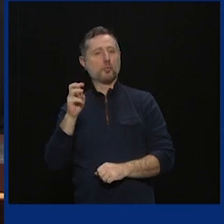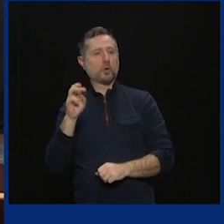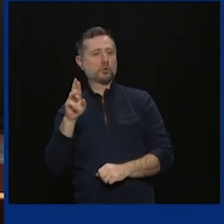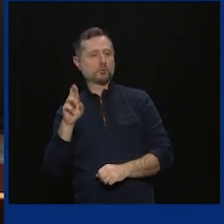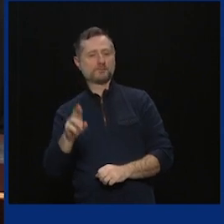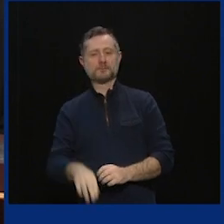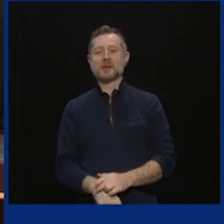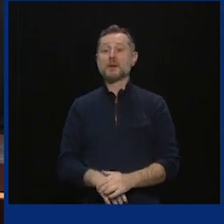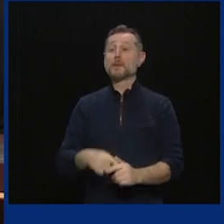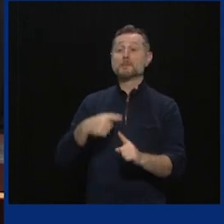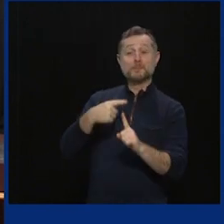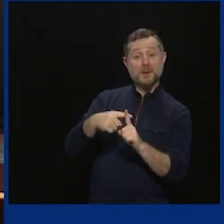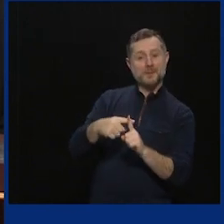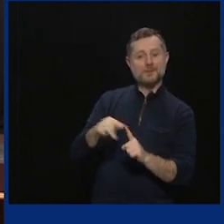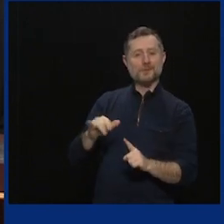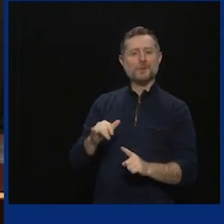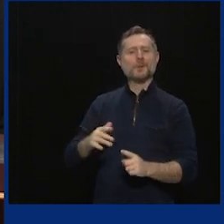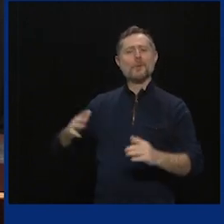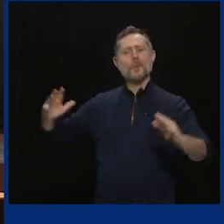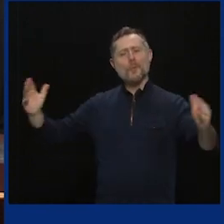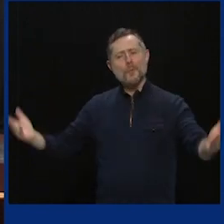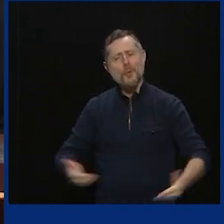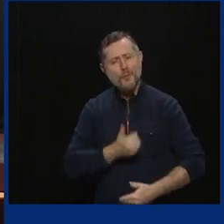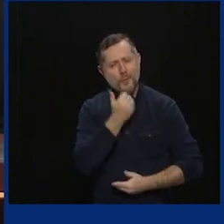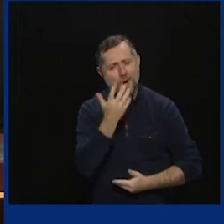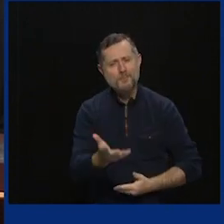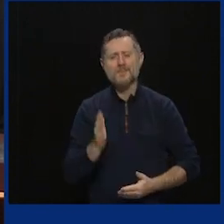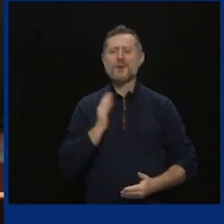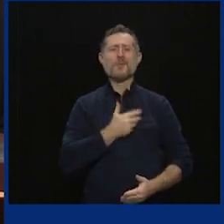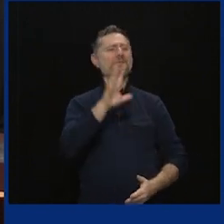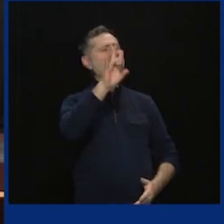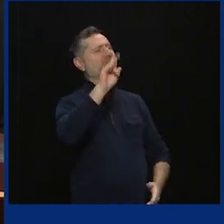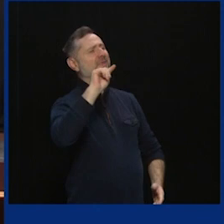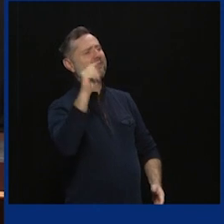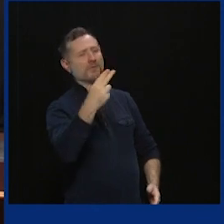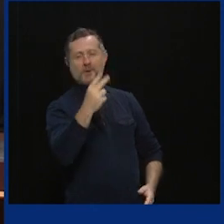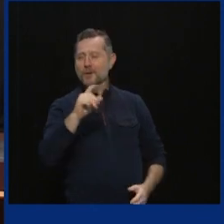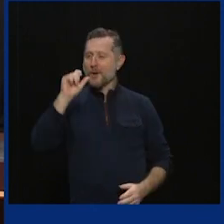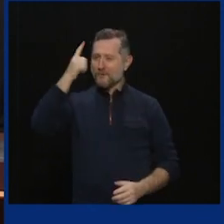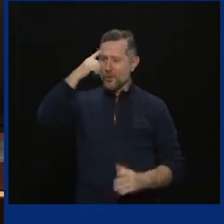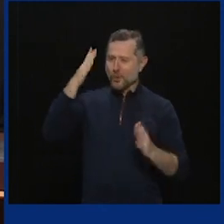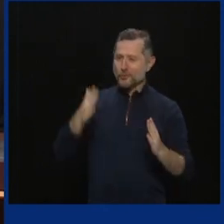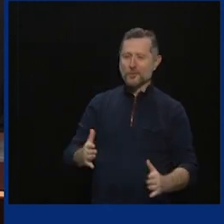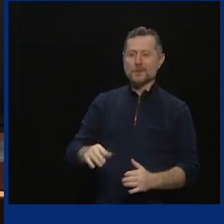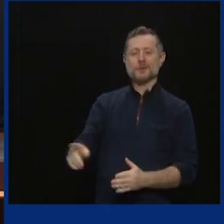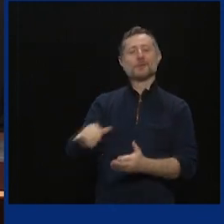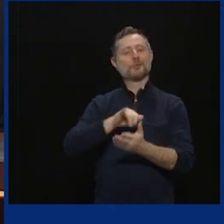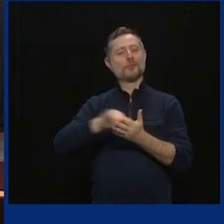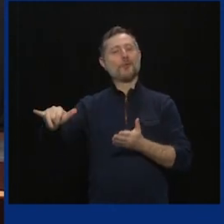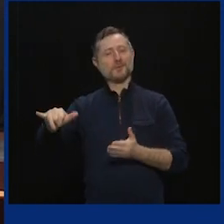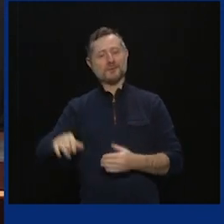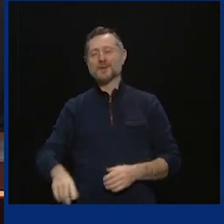Please give a very warm welcome to our 57th Governor, Governor Kathy Hochul.